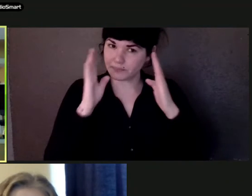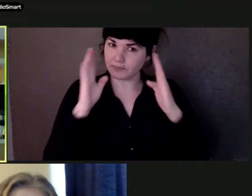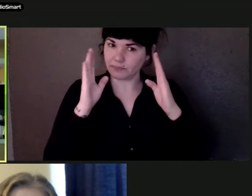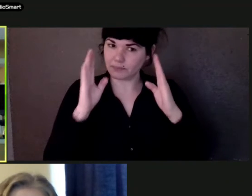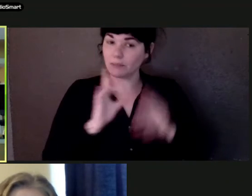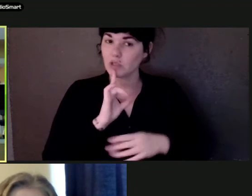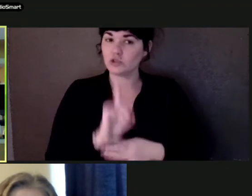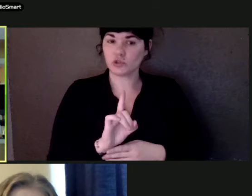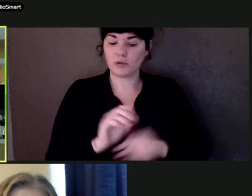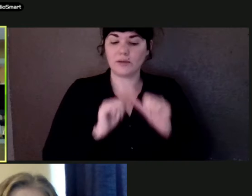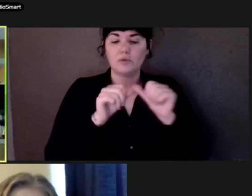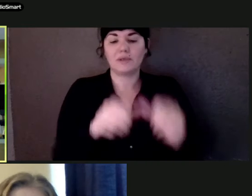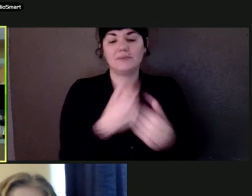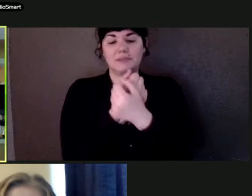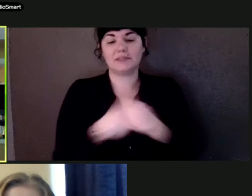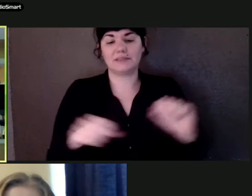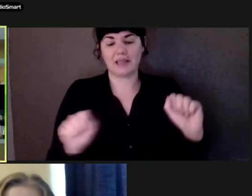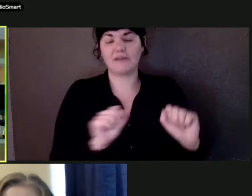safe.